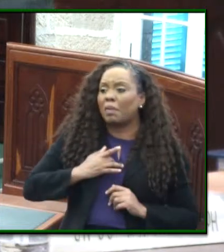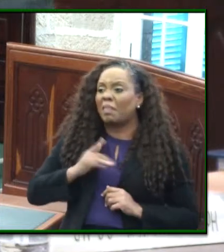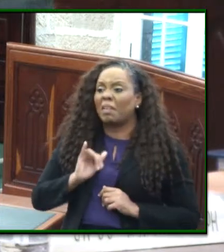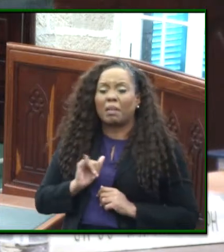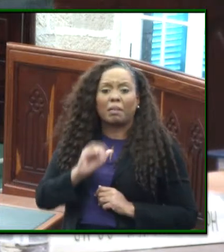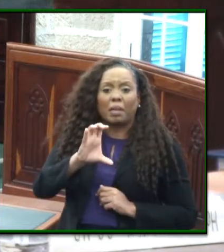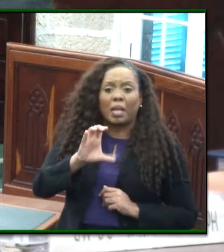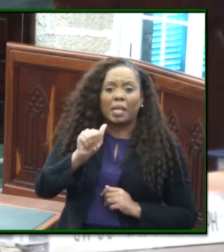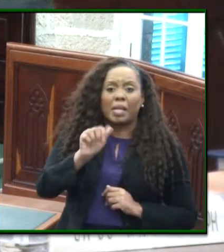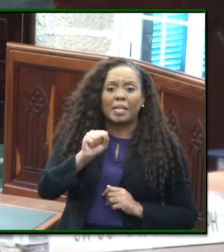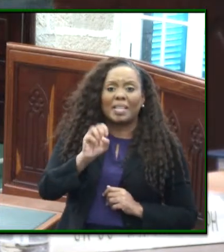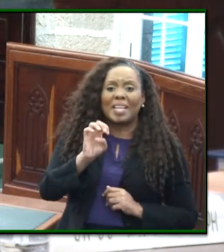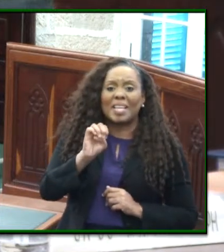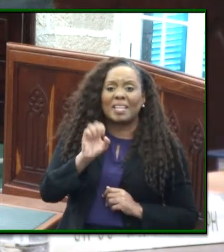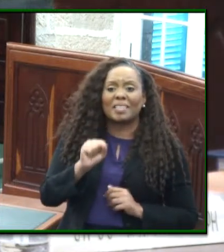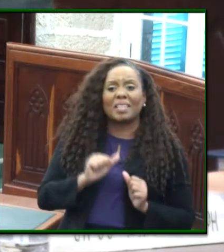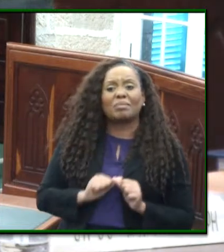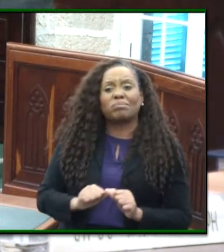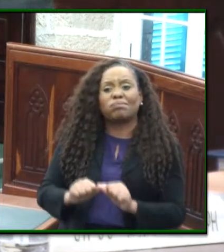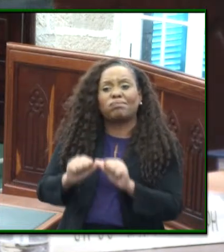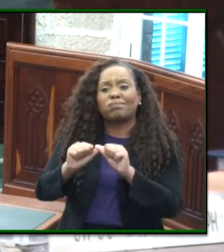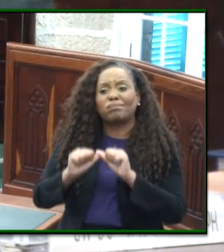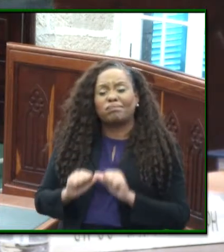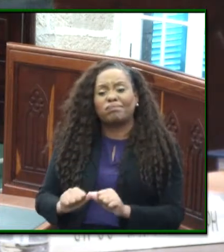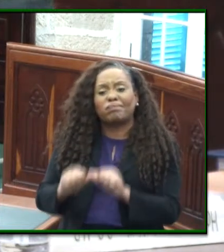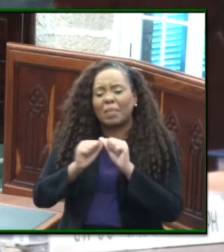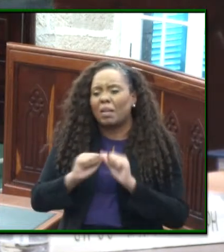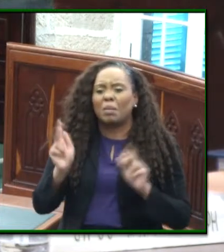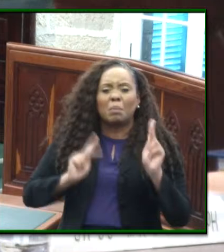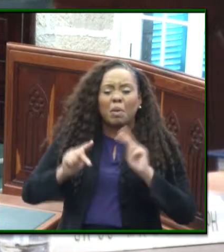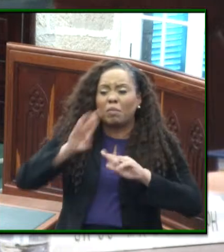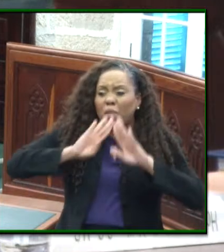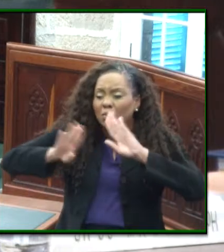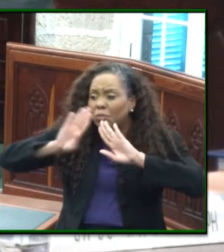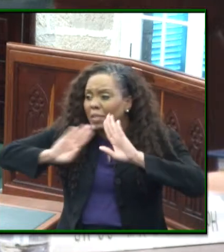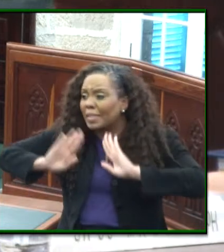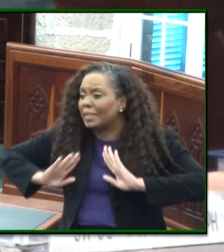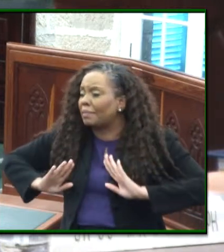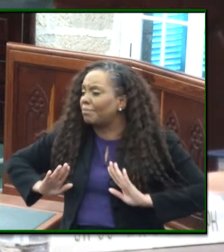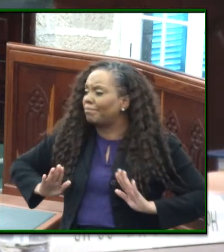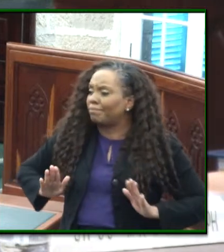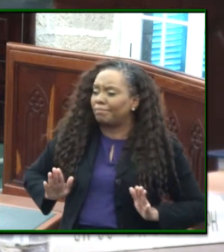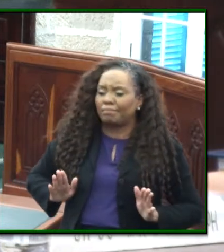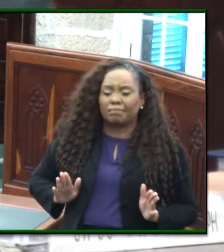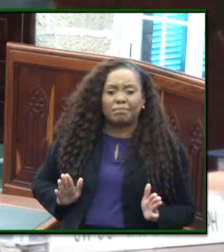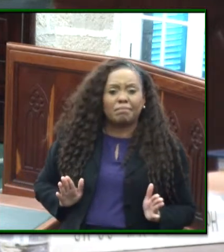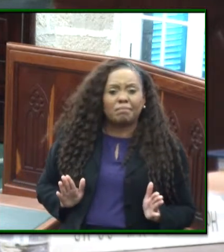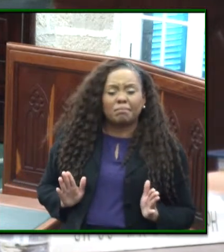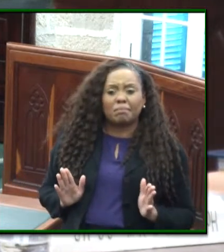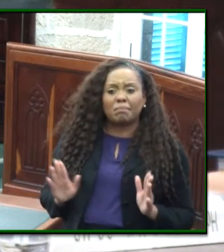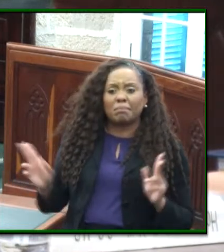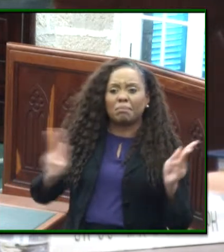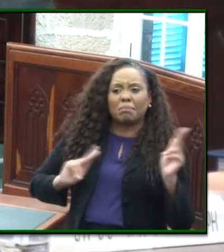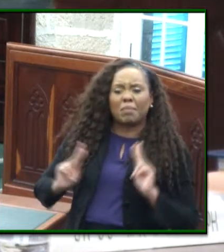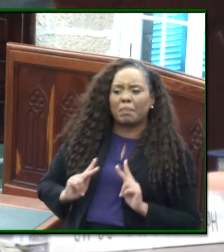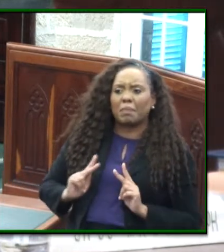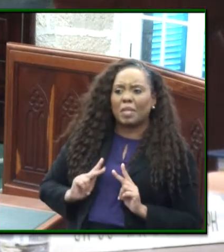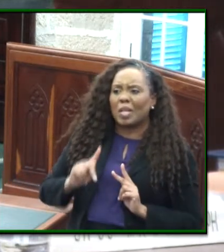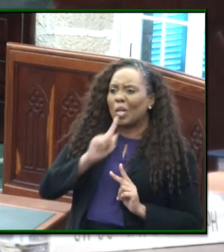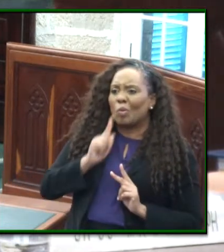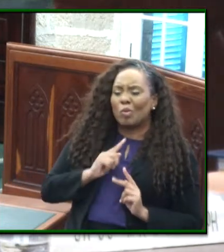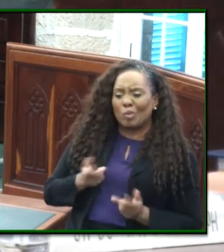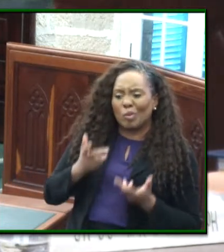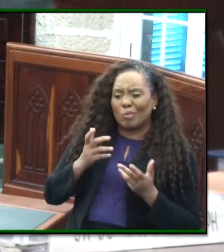quickly. And therefore that creates its own level of frustration in the public towards police officers. And I think it